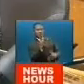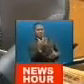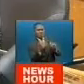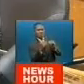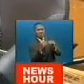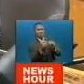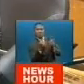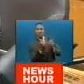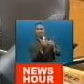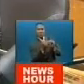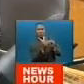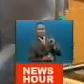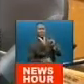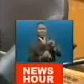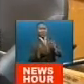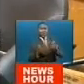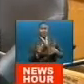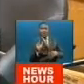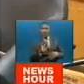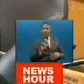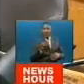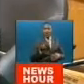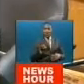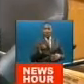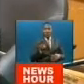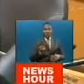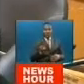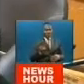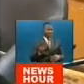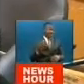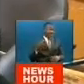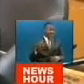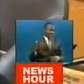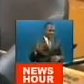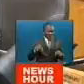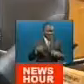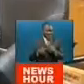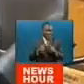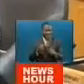below the minimum wage, which is 5.24 cedis in 2013. Mr. Speaker,